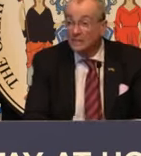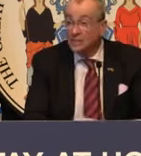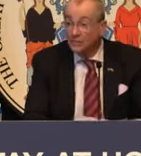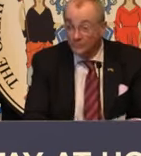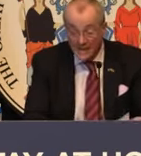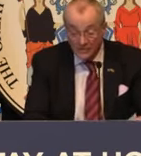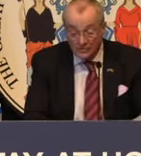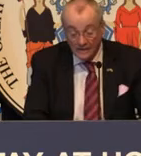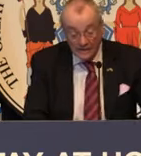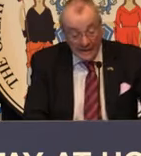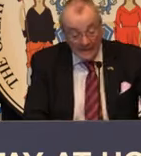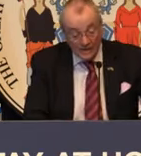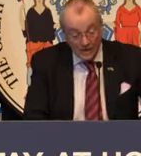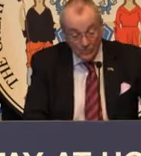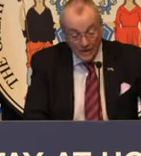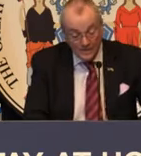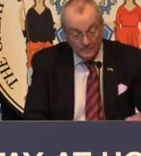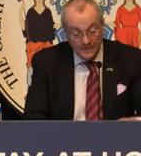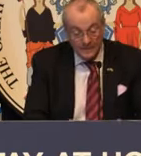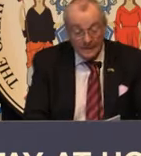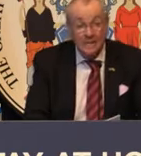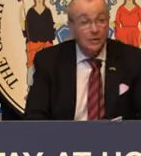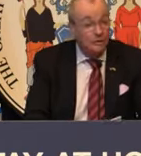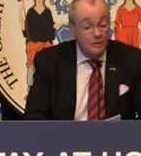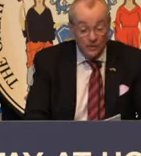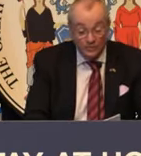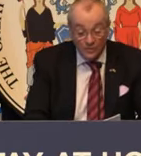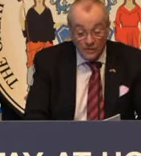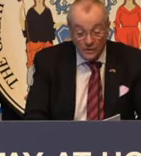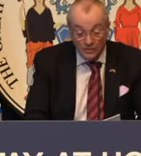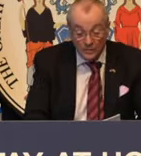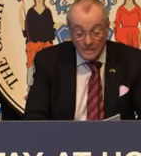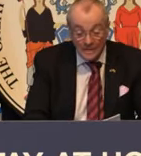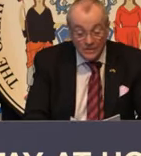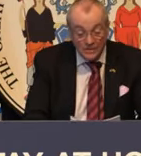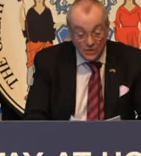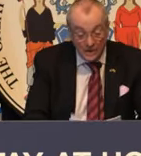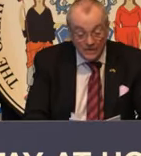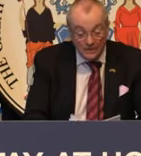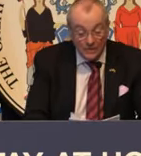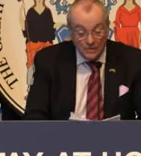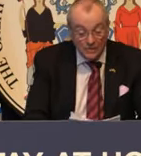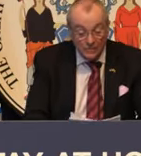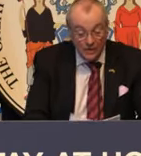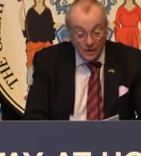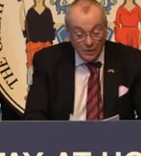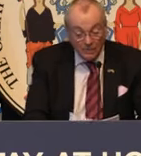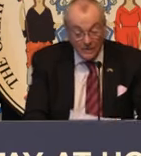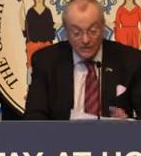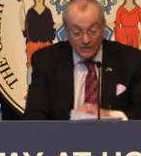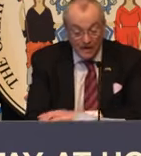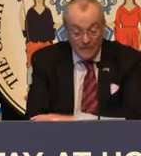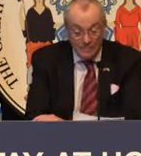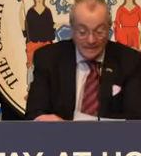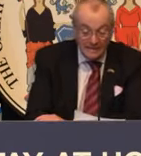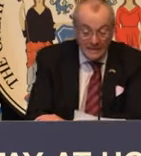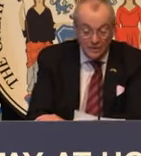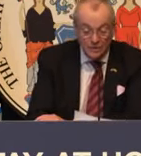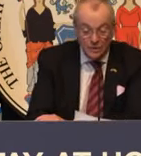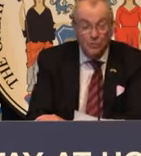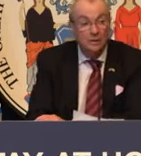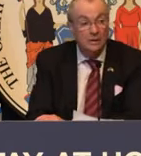as individual states and as a region. And here in New Jersey, we have also engaged in direct discussions with leaders up